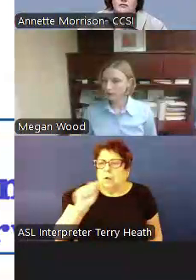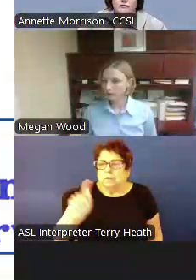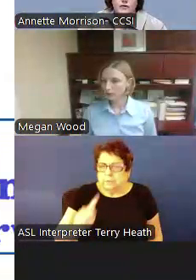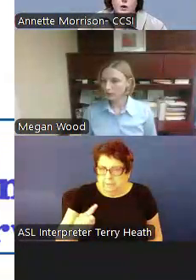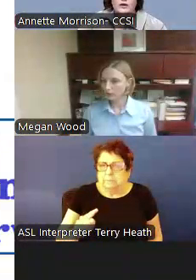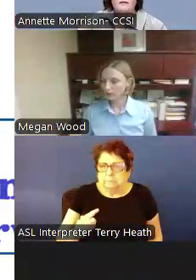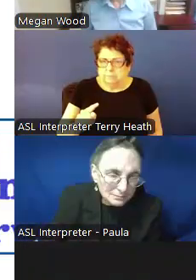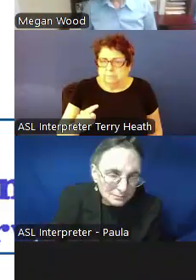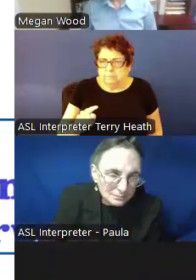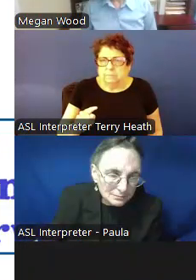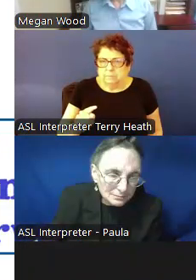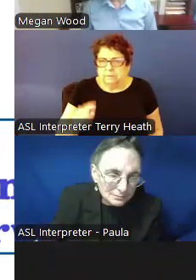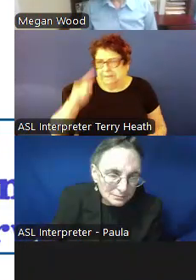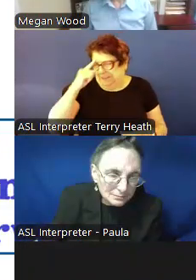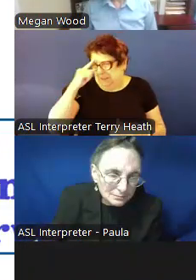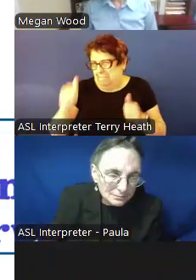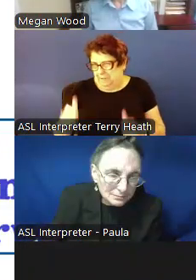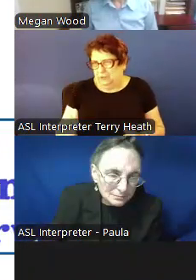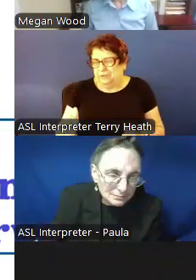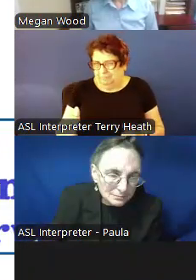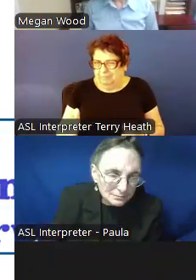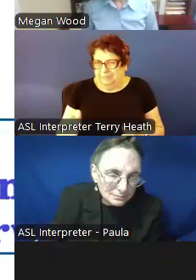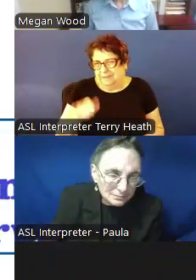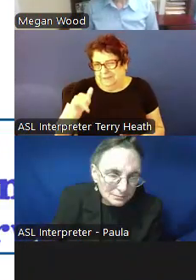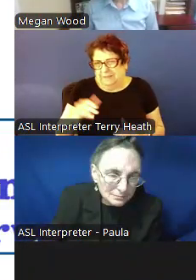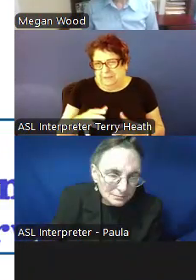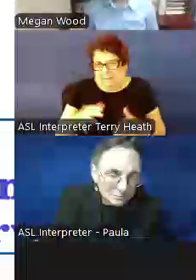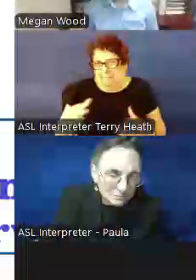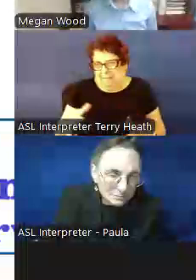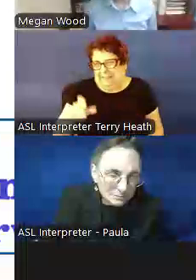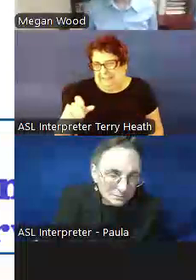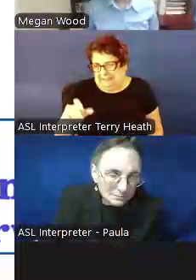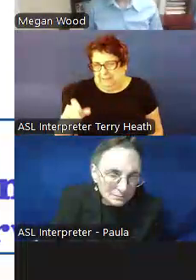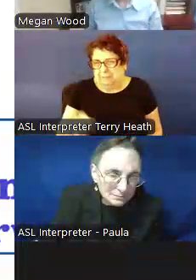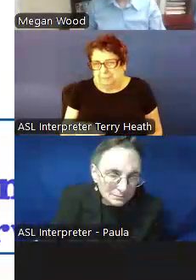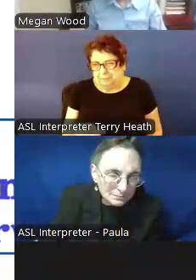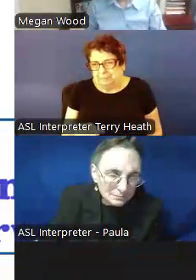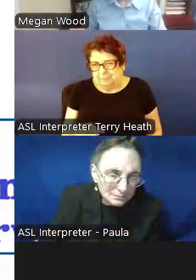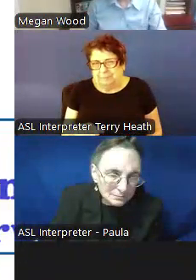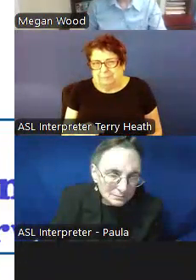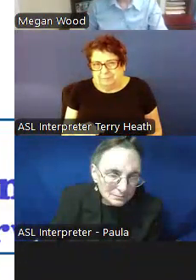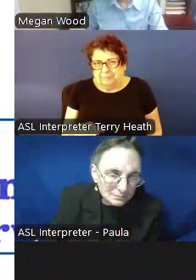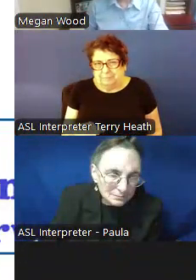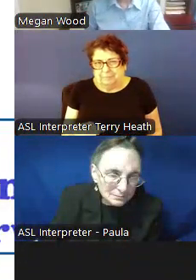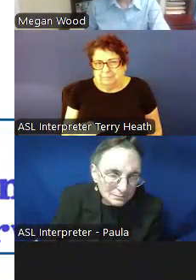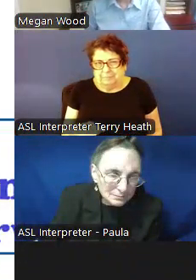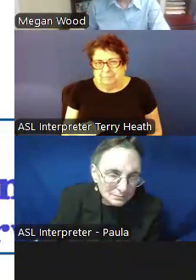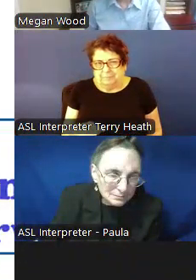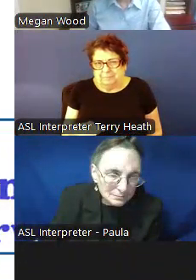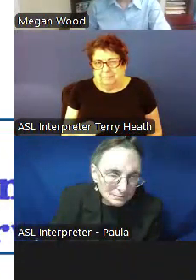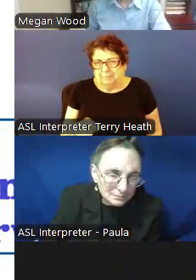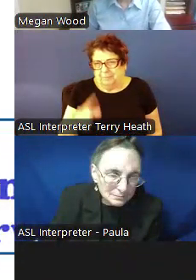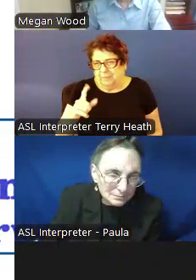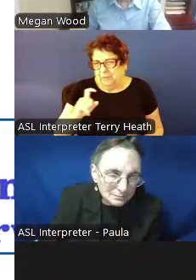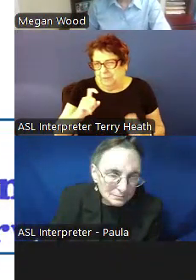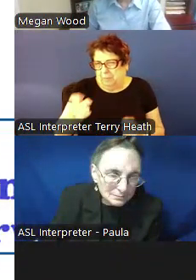because they are frequently family caregivers that are providing those the care that those people